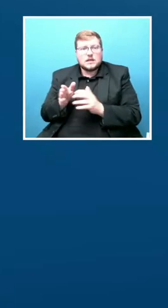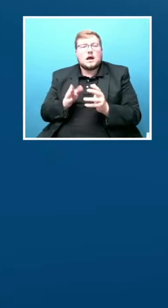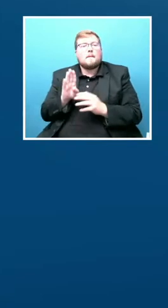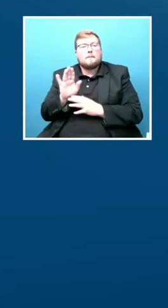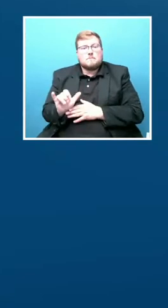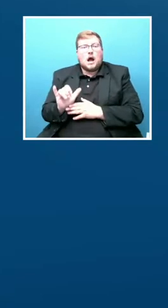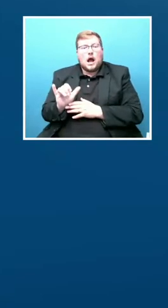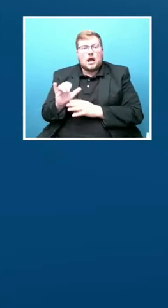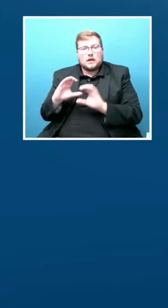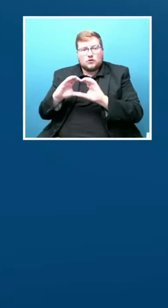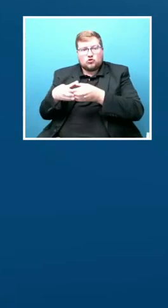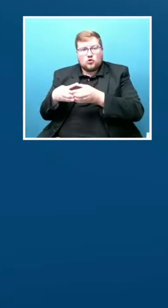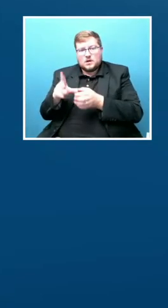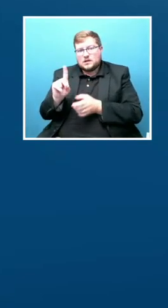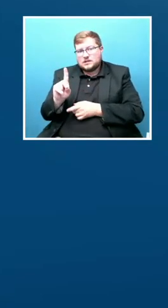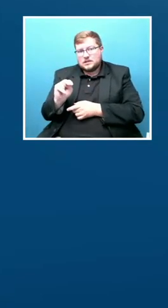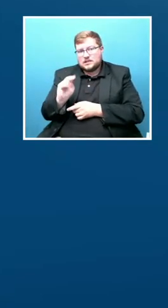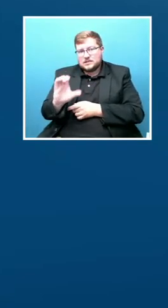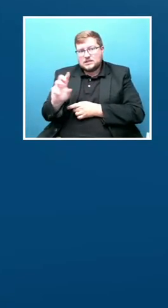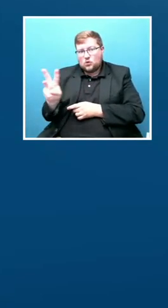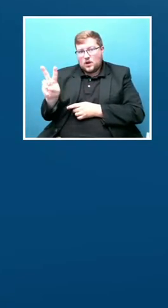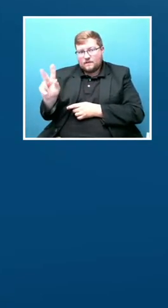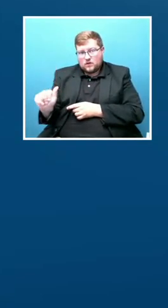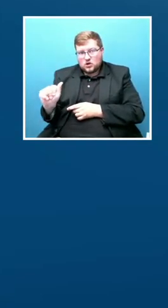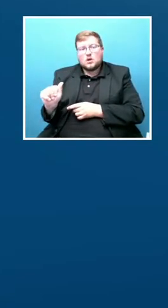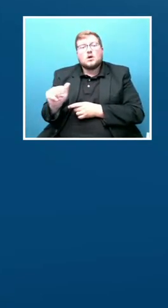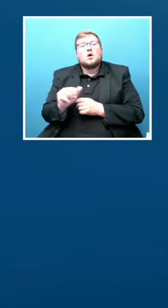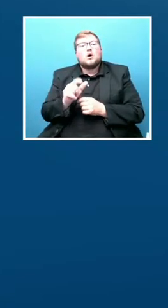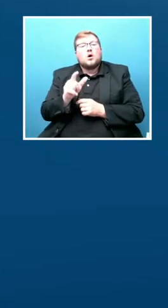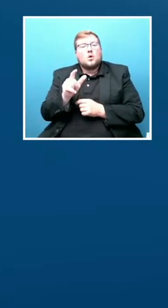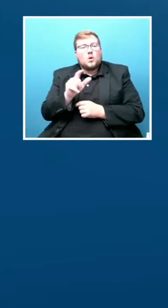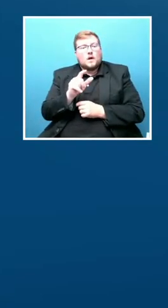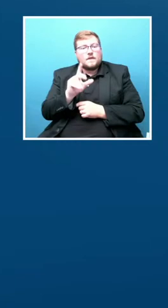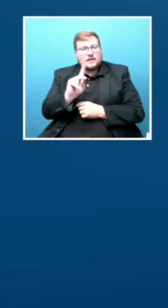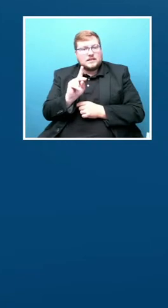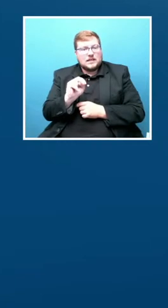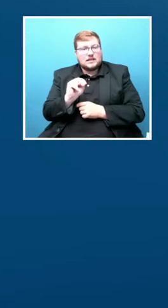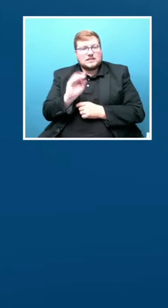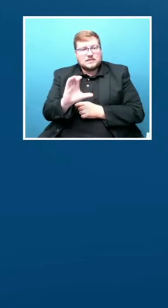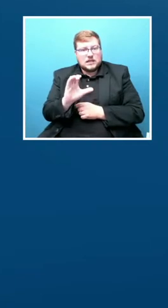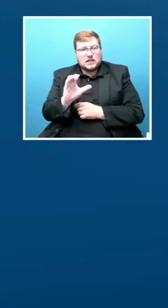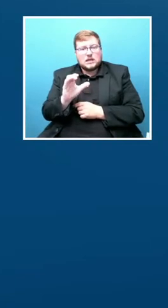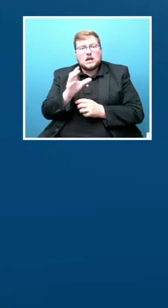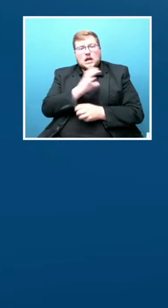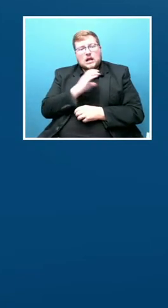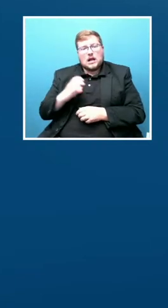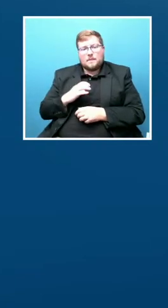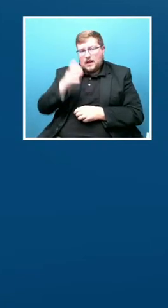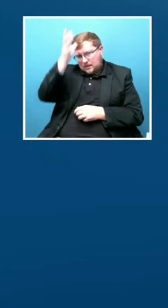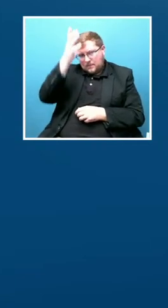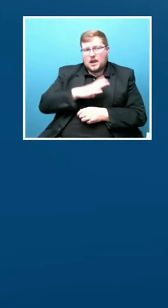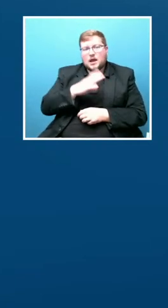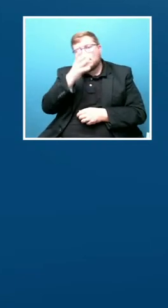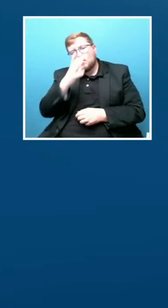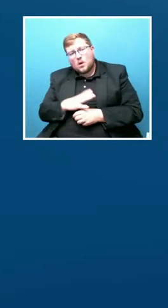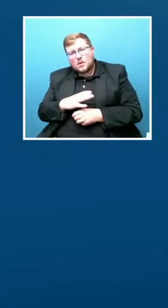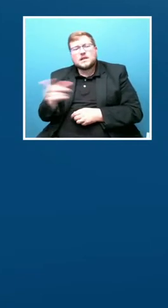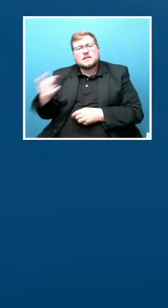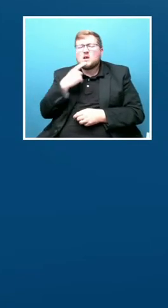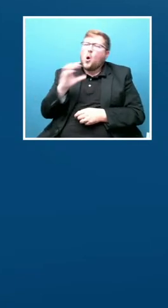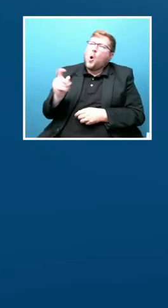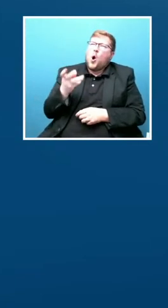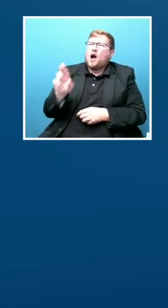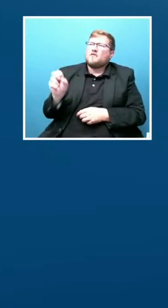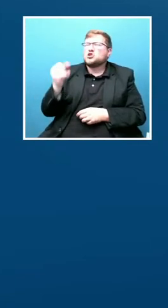party, were the DNC committee man and woman. I mean, somebody might make an argument, well, officers, you know, it was the chair and the vice